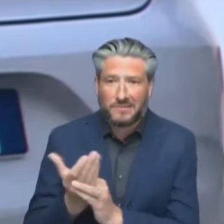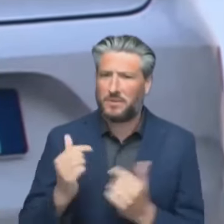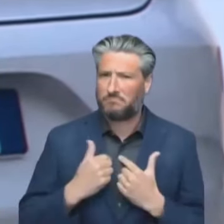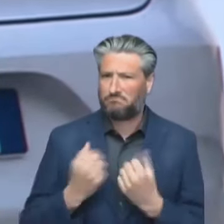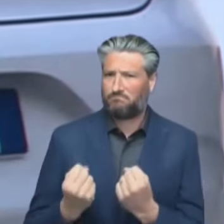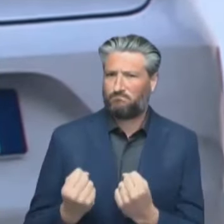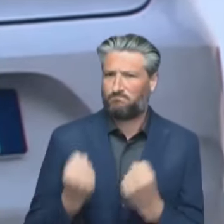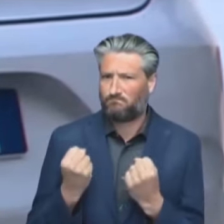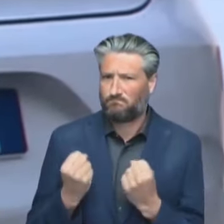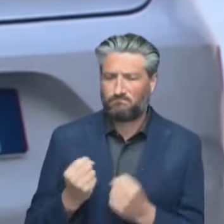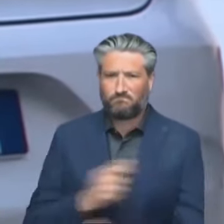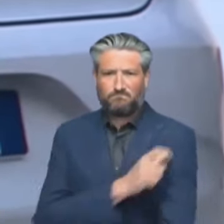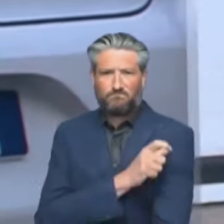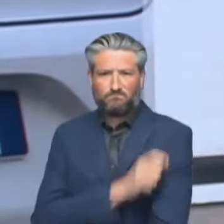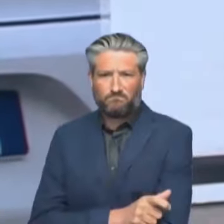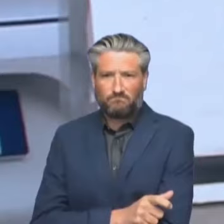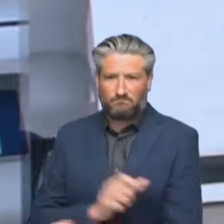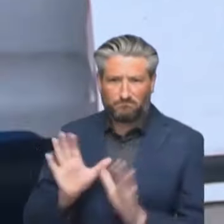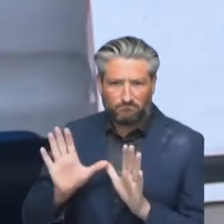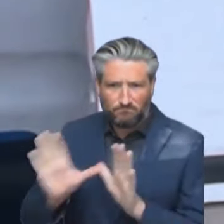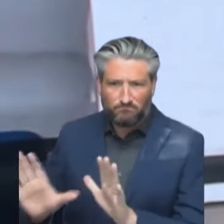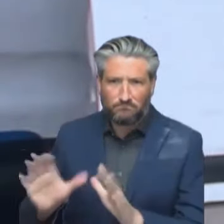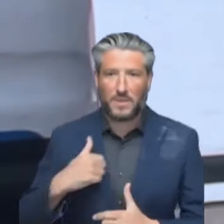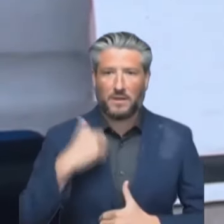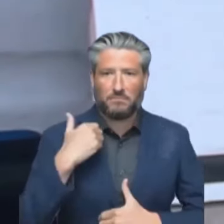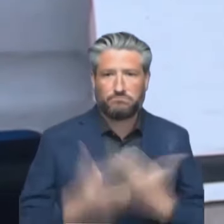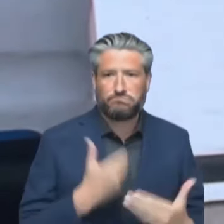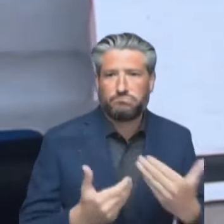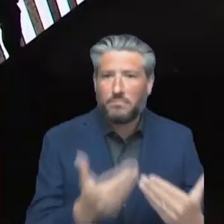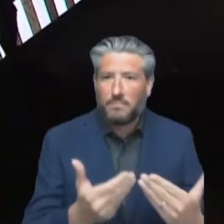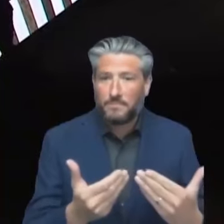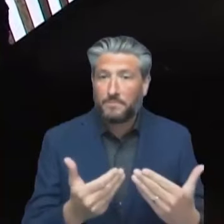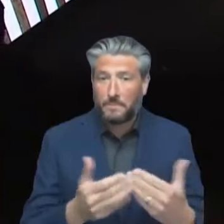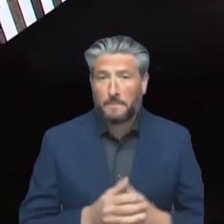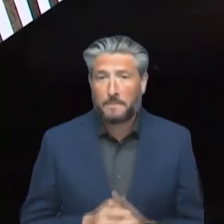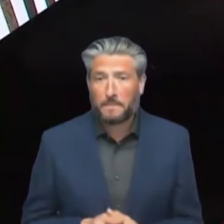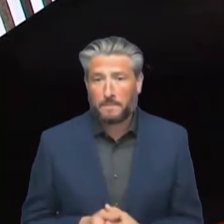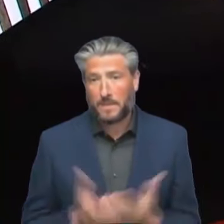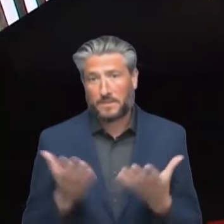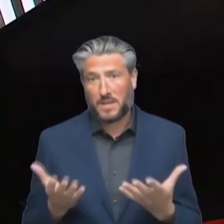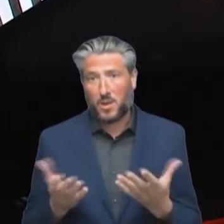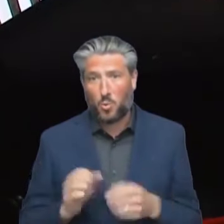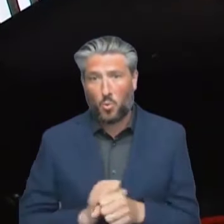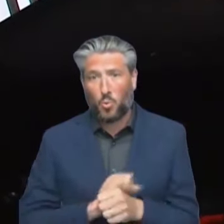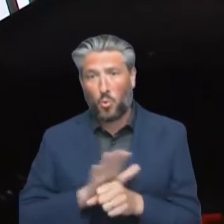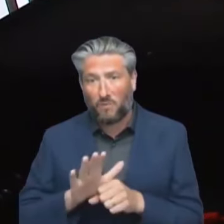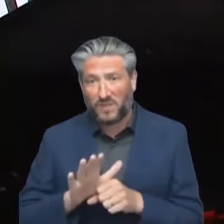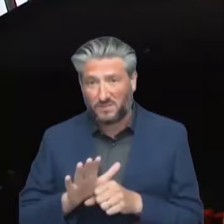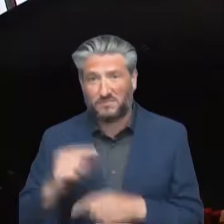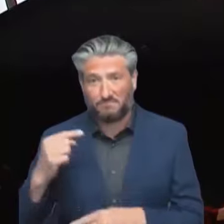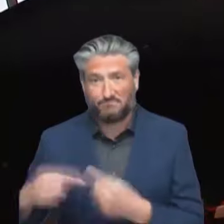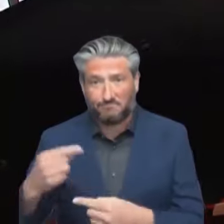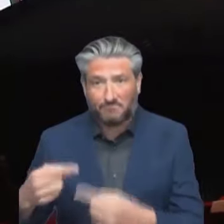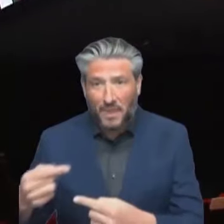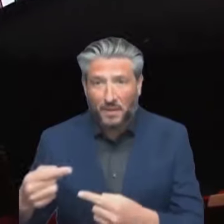makes us stronger and enables us to better tackle a situation which is obviously still complicated by the global economic